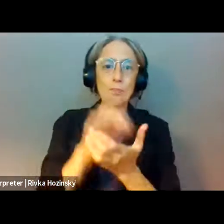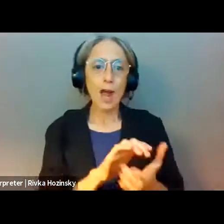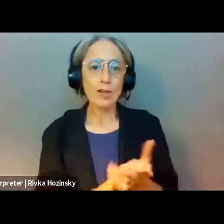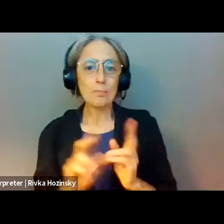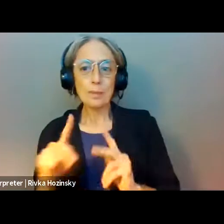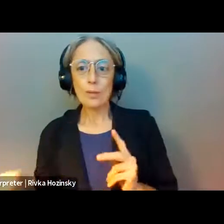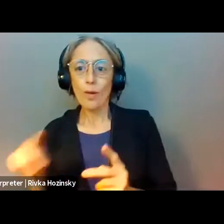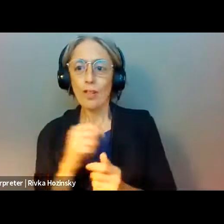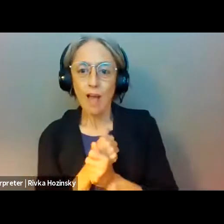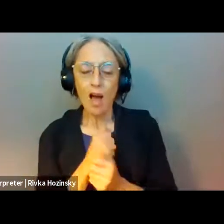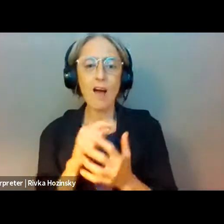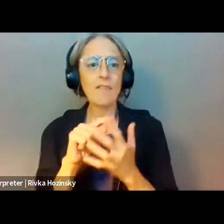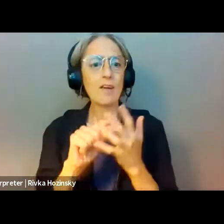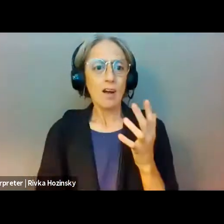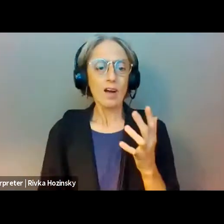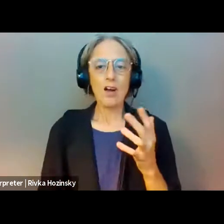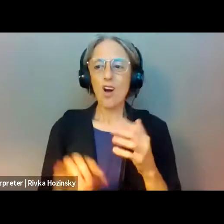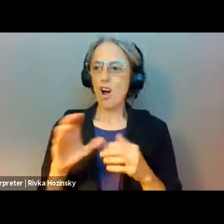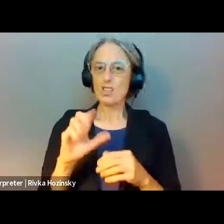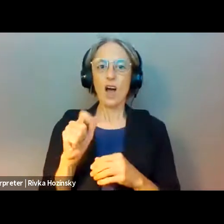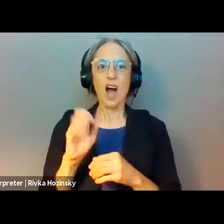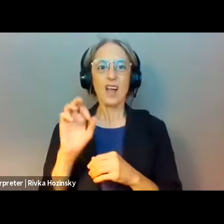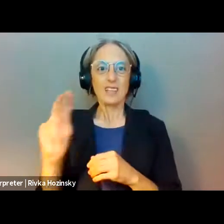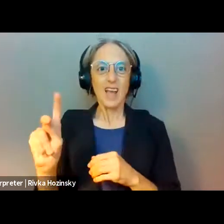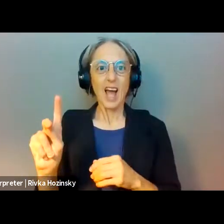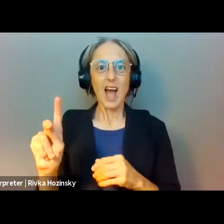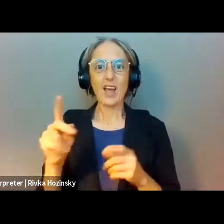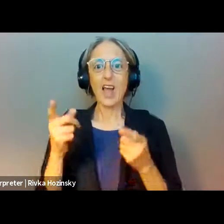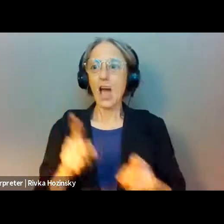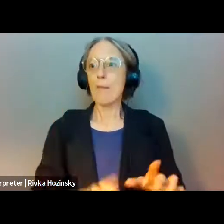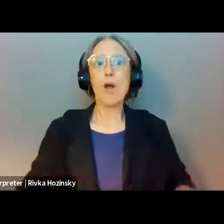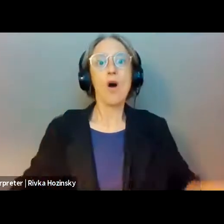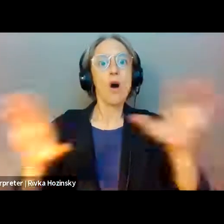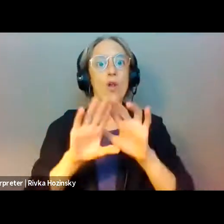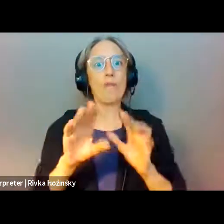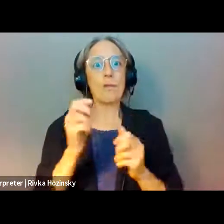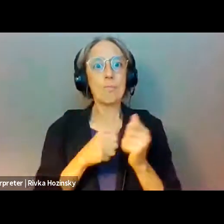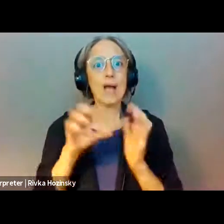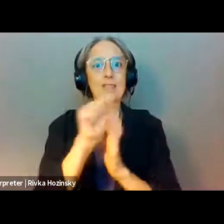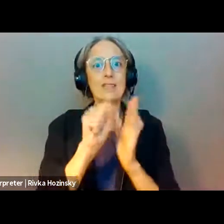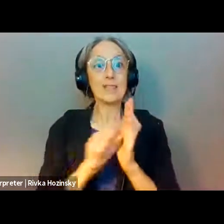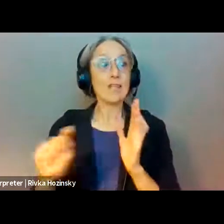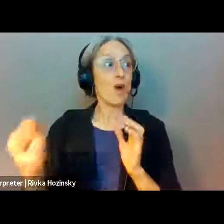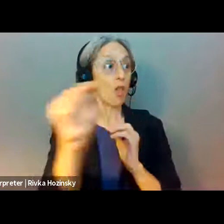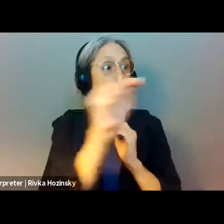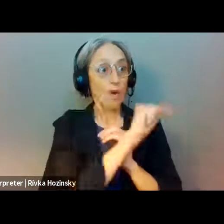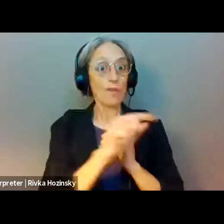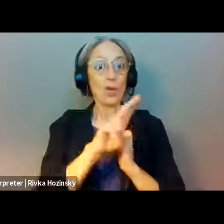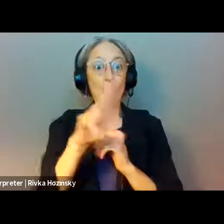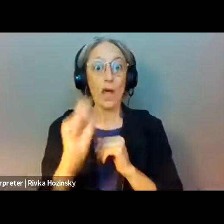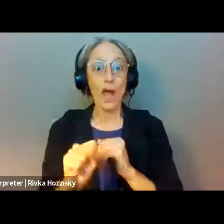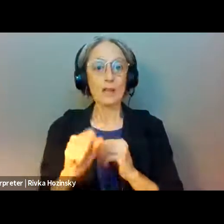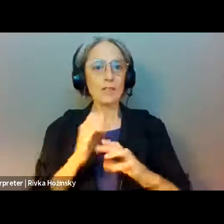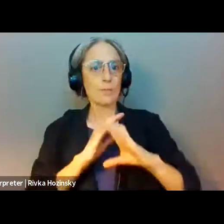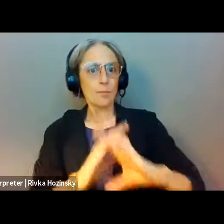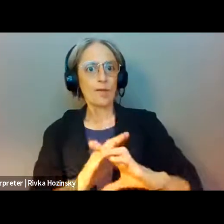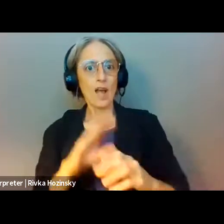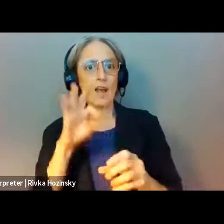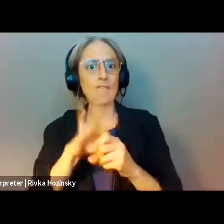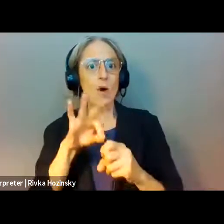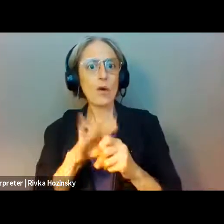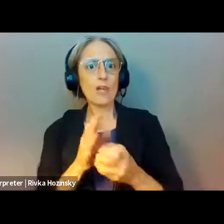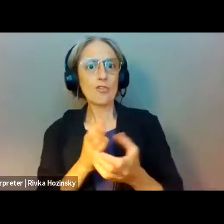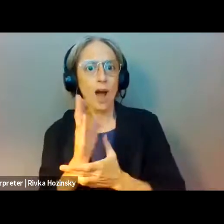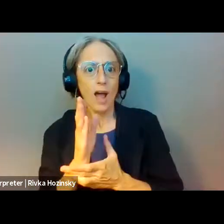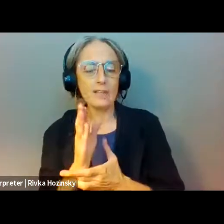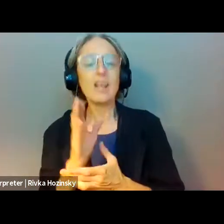attacks that we see coordinated in states across the country on voting rights, which is also a disability justice